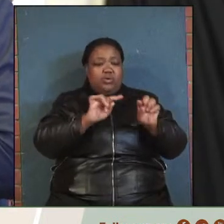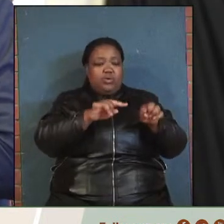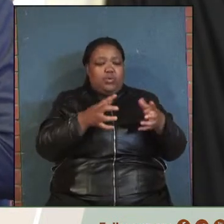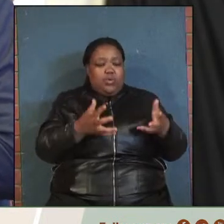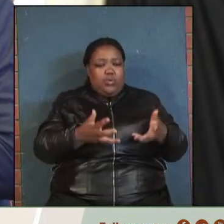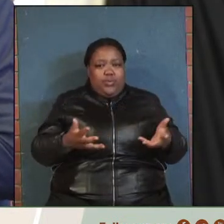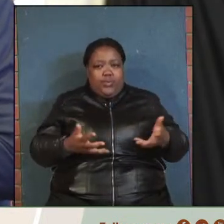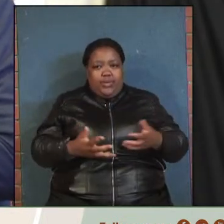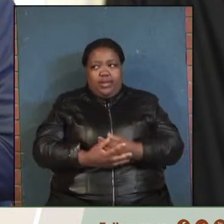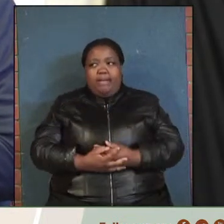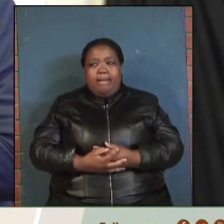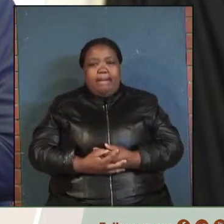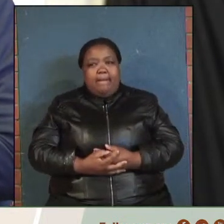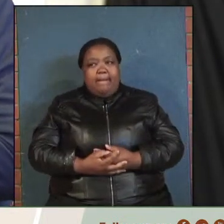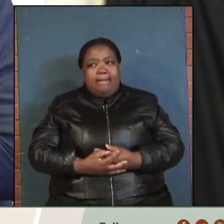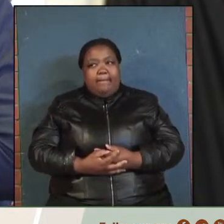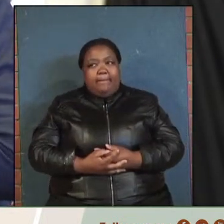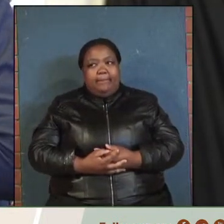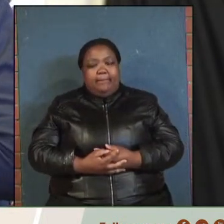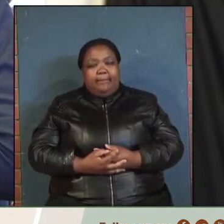or express your views.